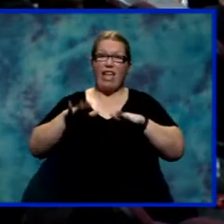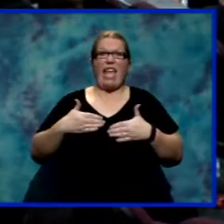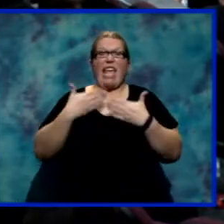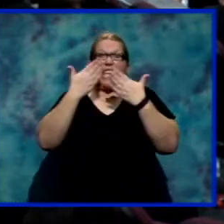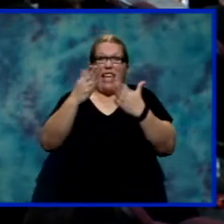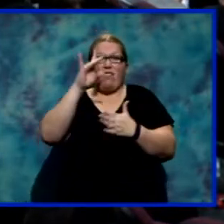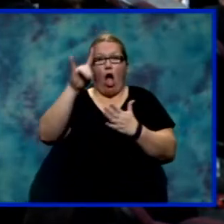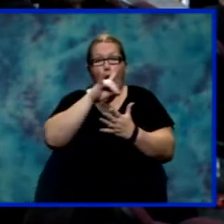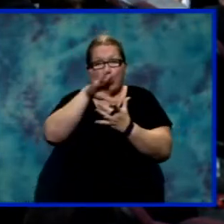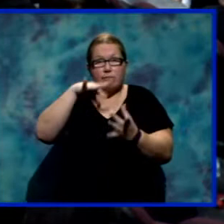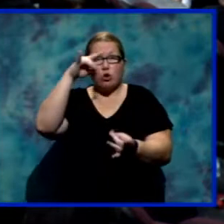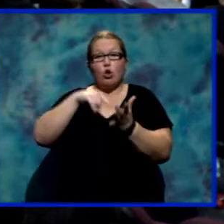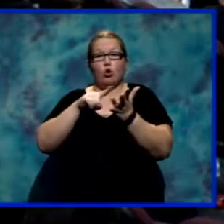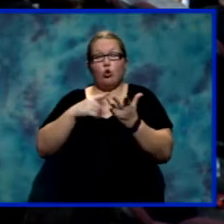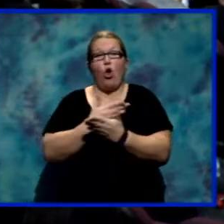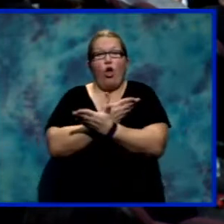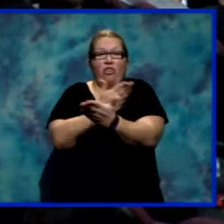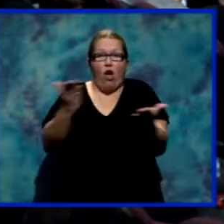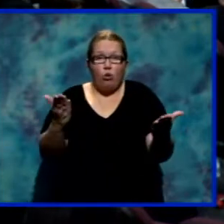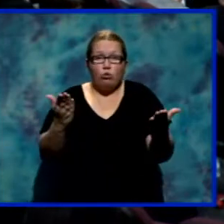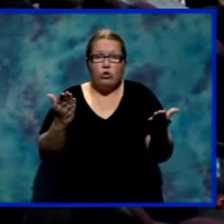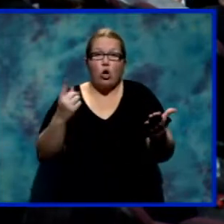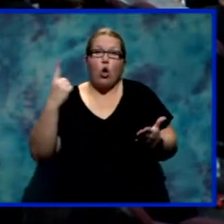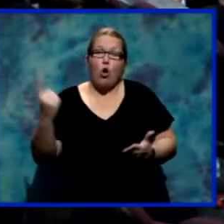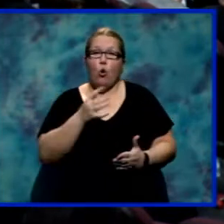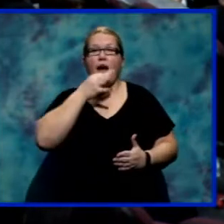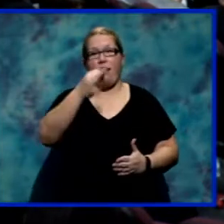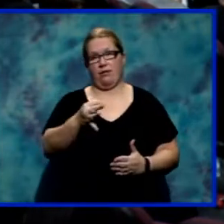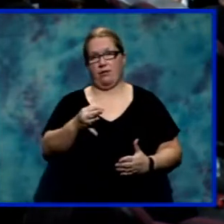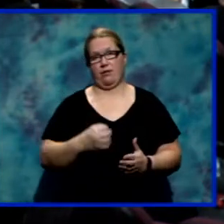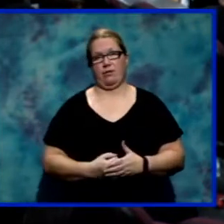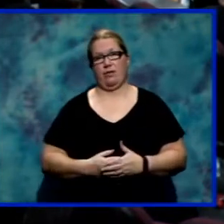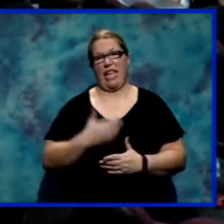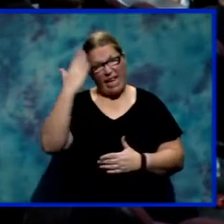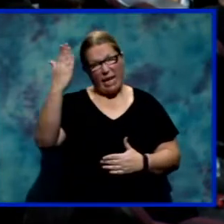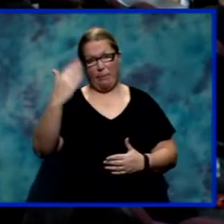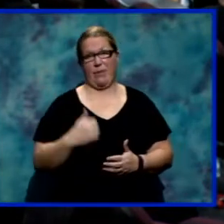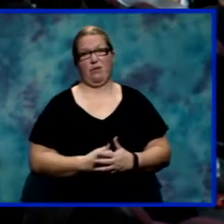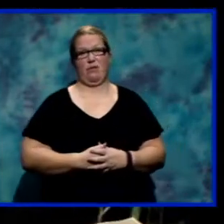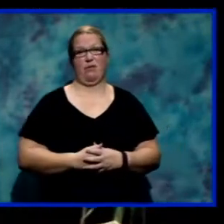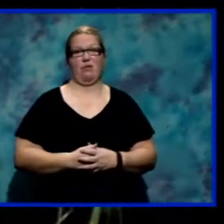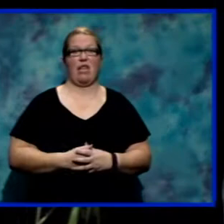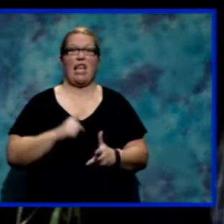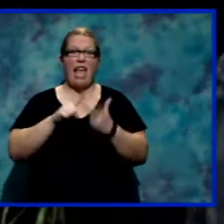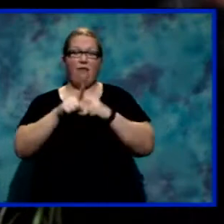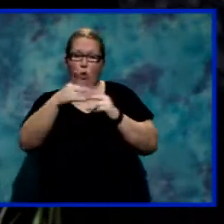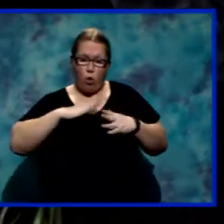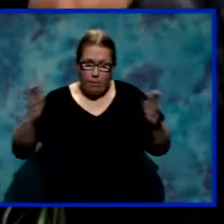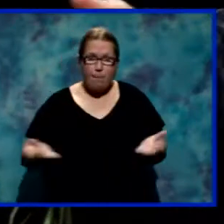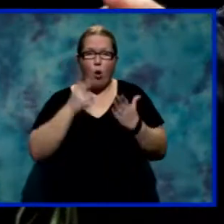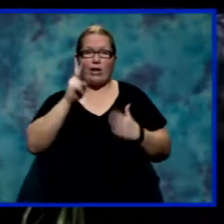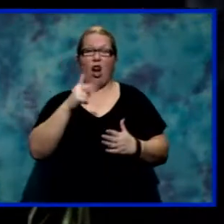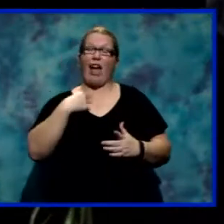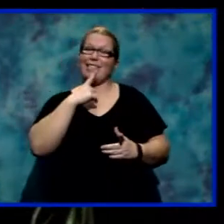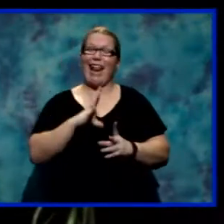the Holy Spirit to those who ask him? If you want to be born again, I said it